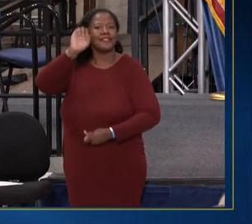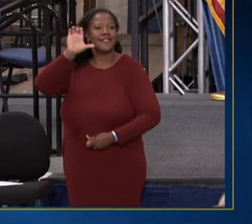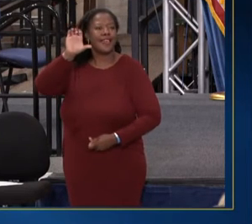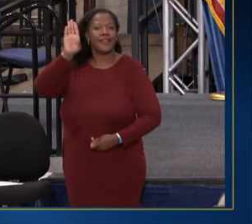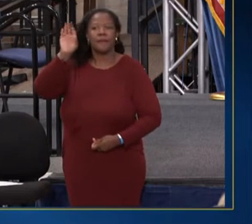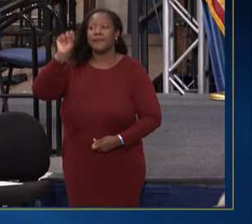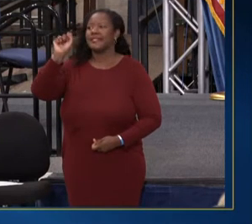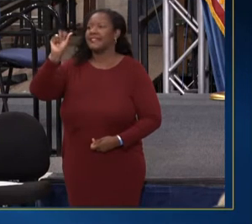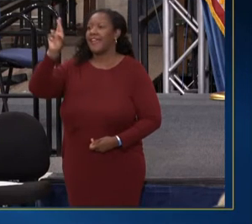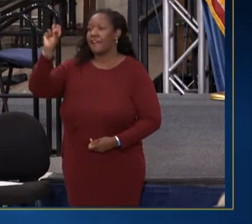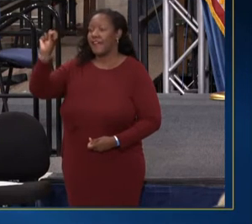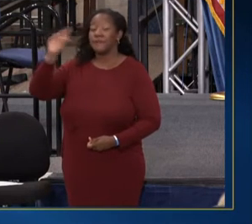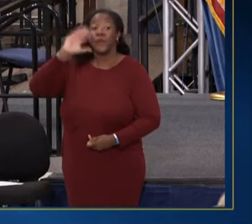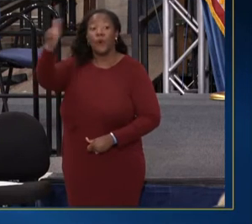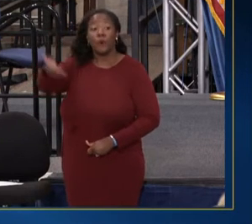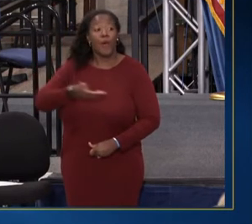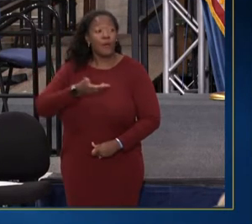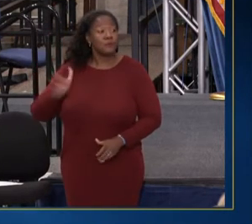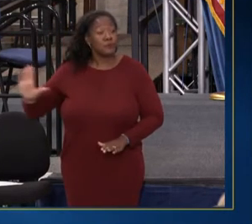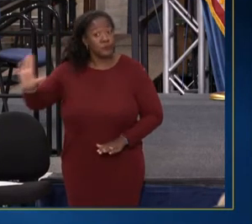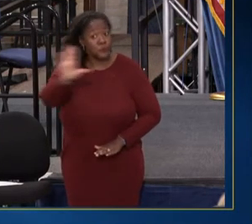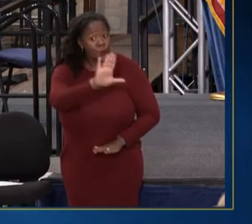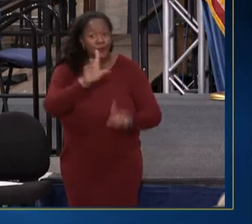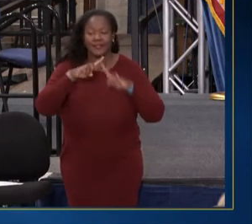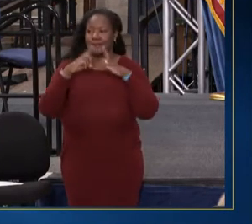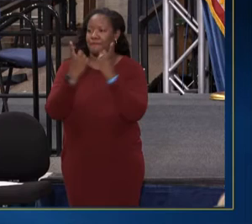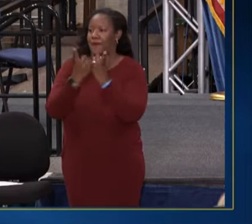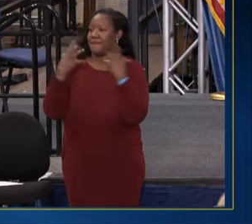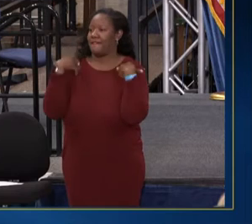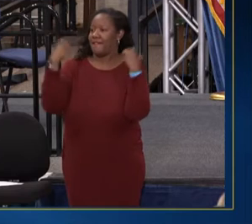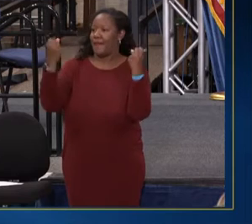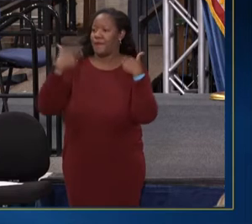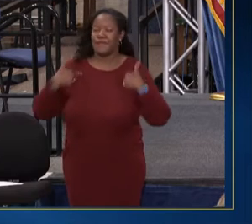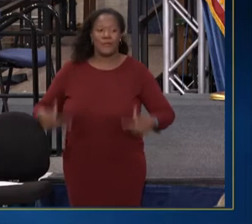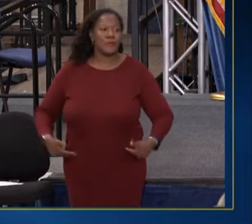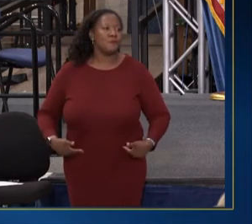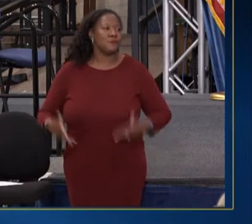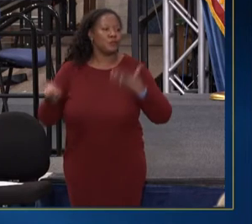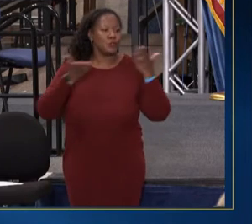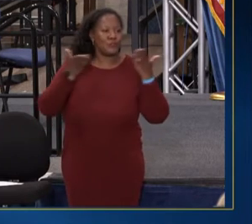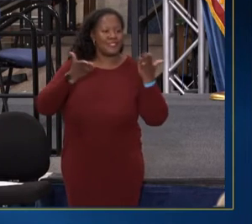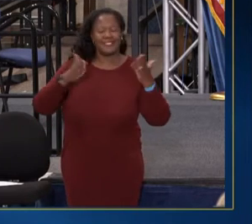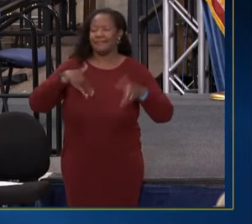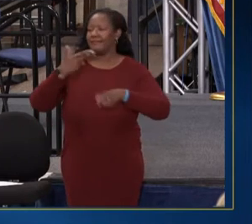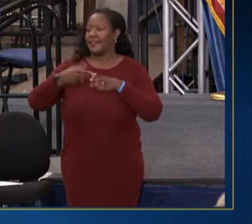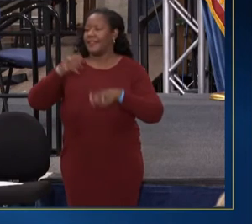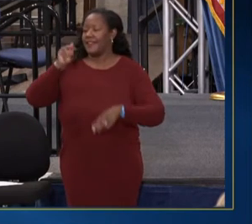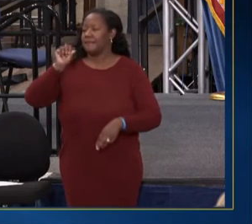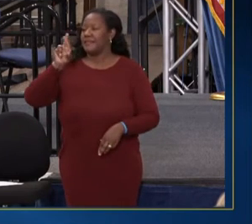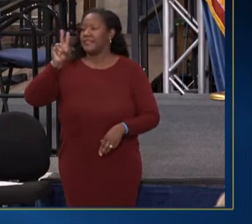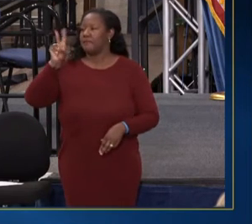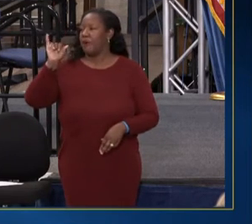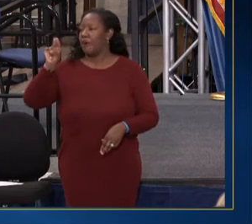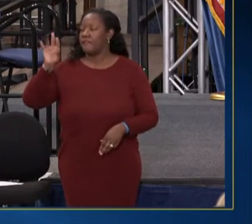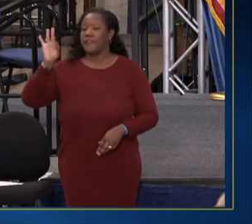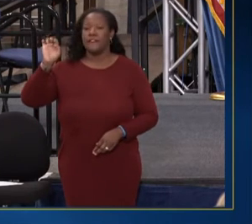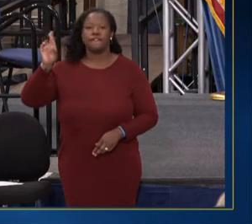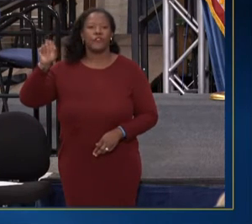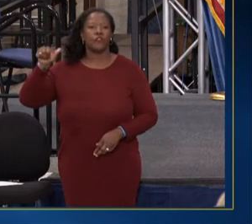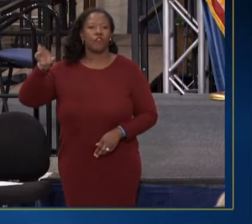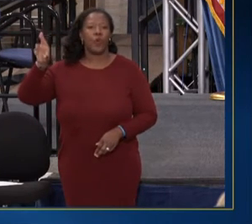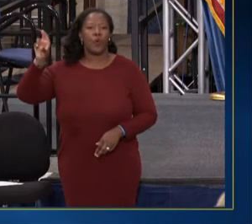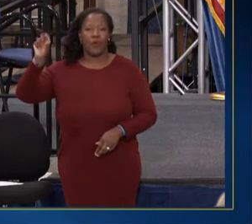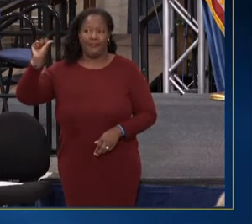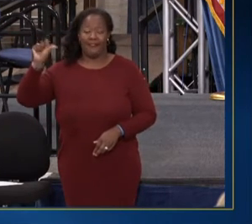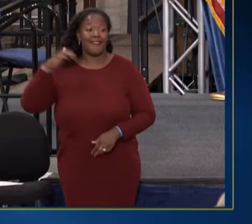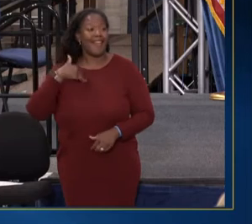to your Department of Health and Human Services. My name is Marvin Figueroa. I'm the Director of the Office of Intergovernmental and External Affairs